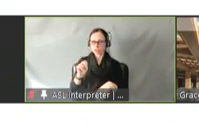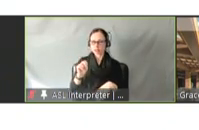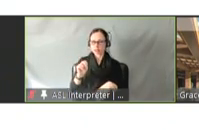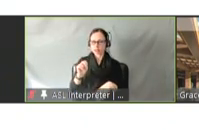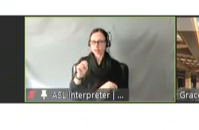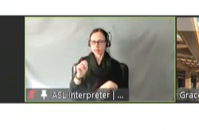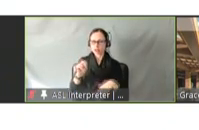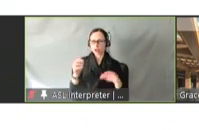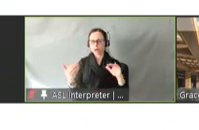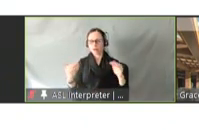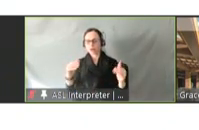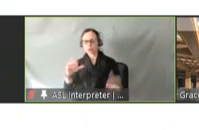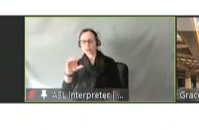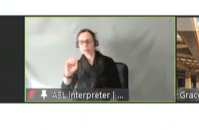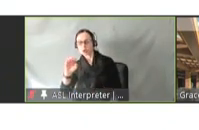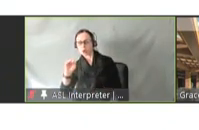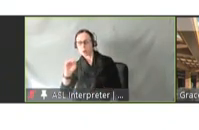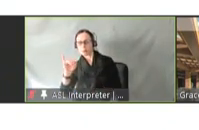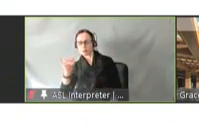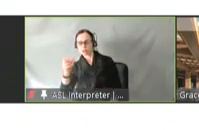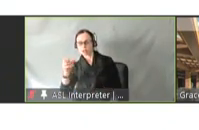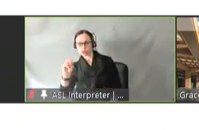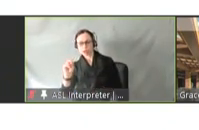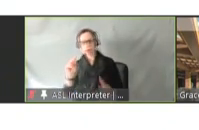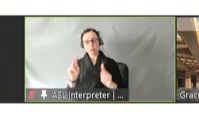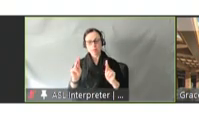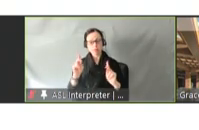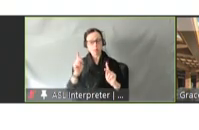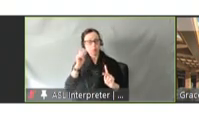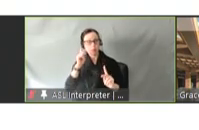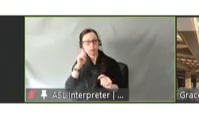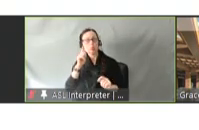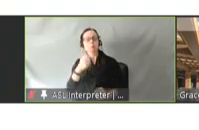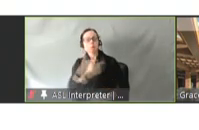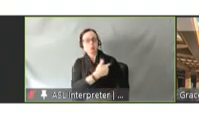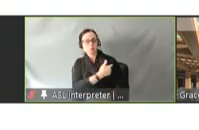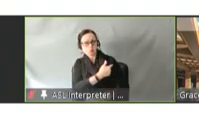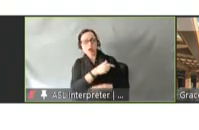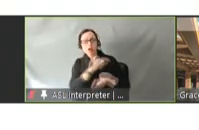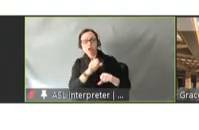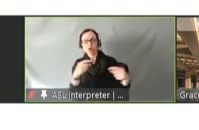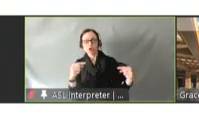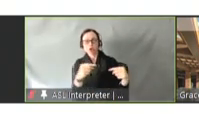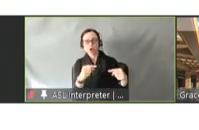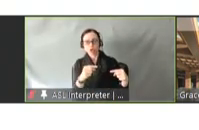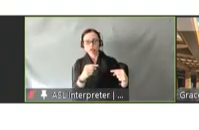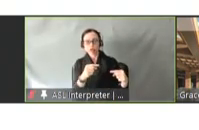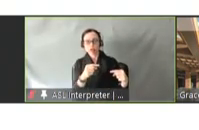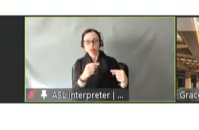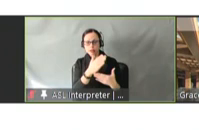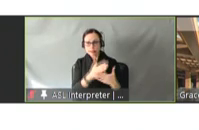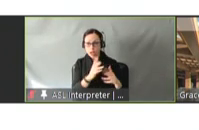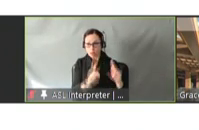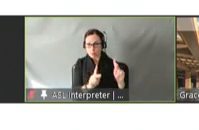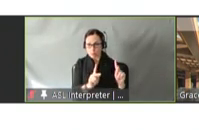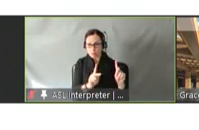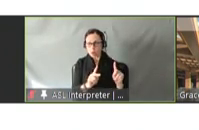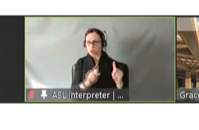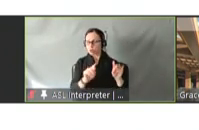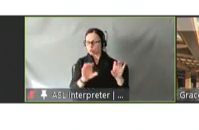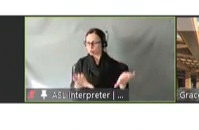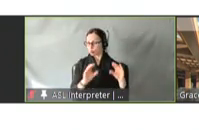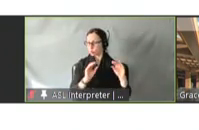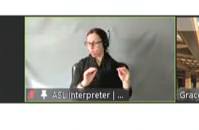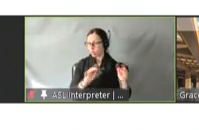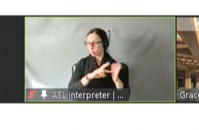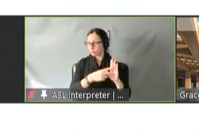So, you know, some people may feel a vaccine recommendation could potentially harm some individuals and that doing nothing is better,